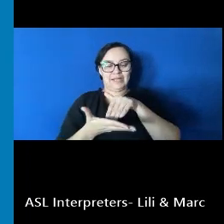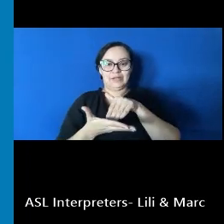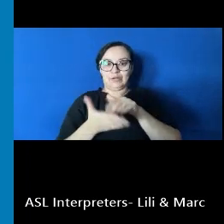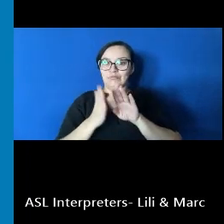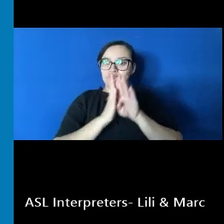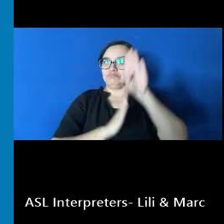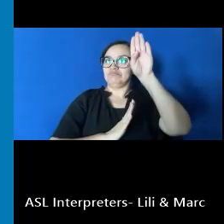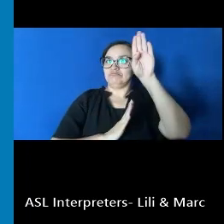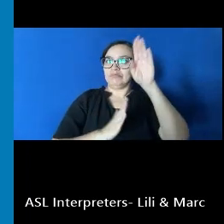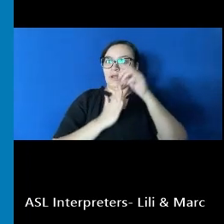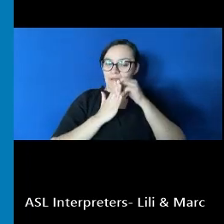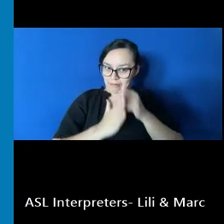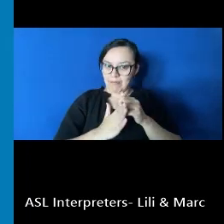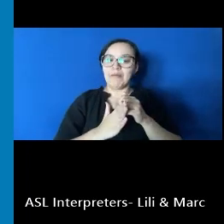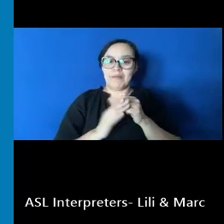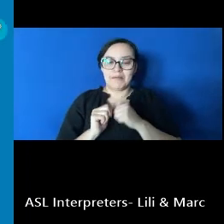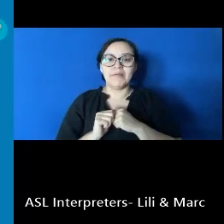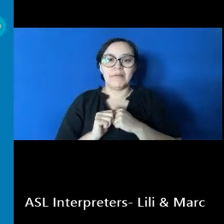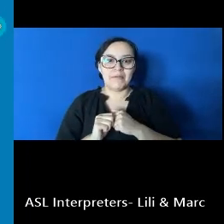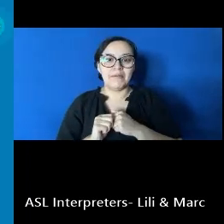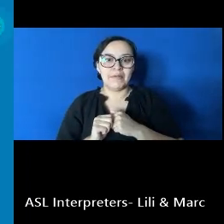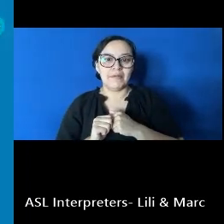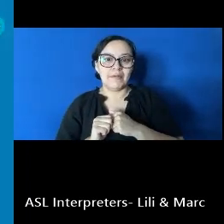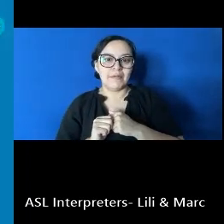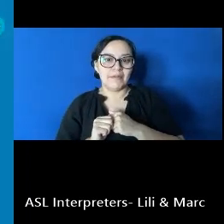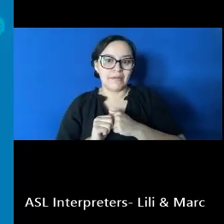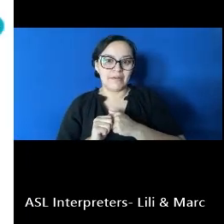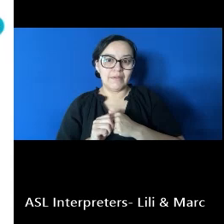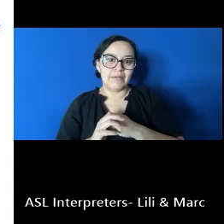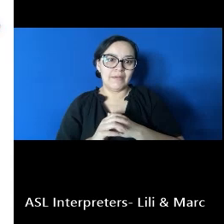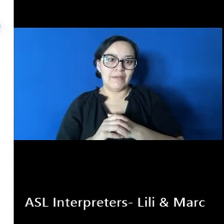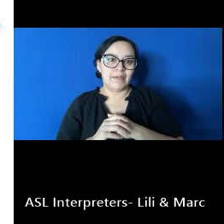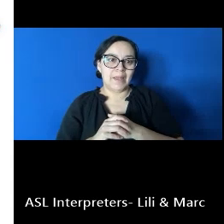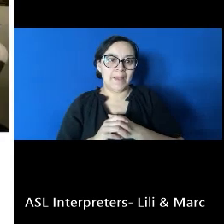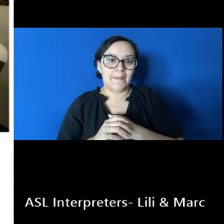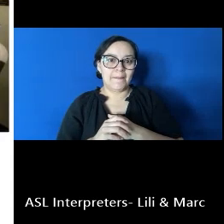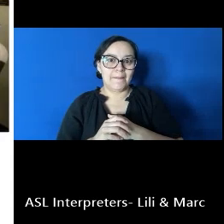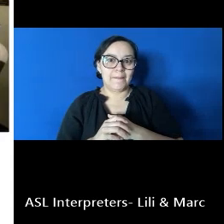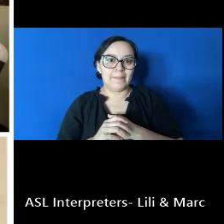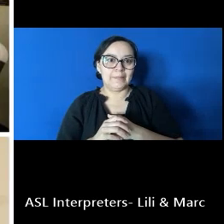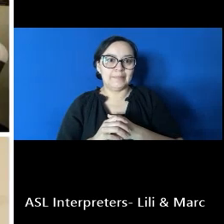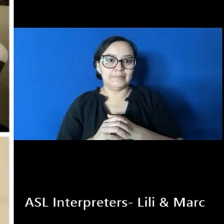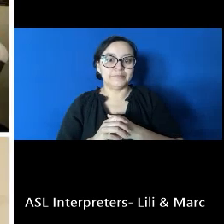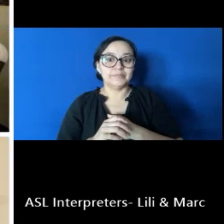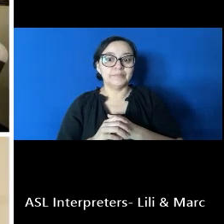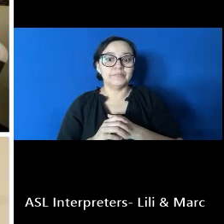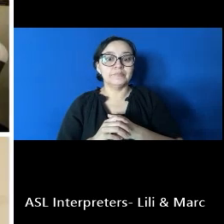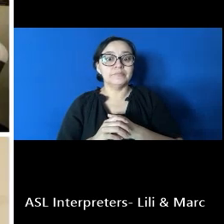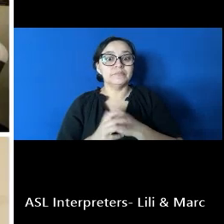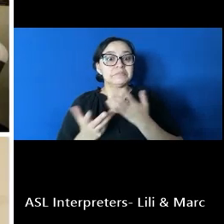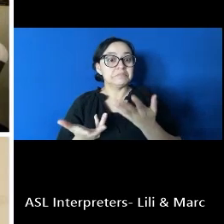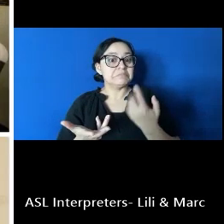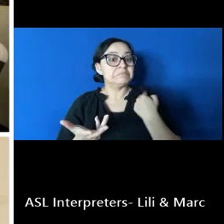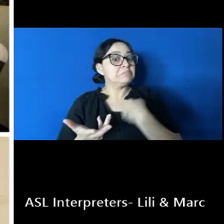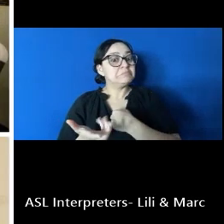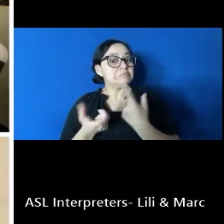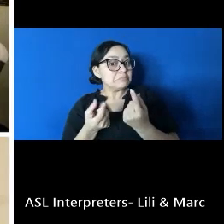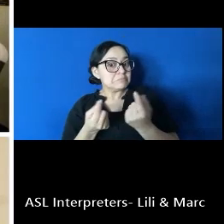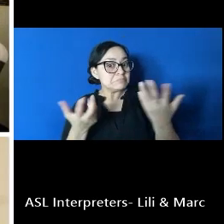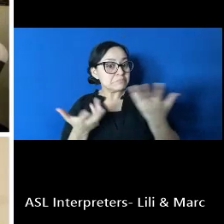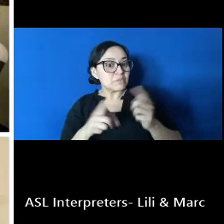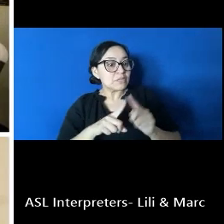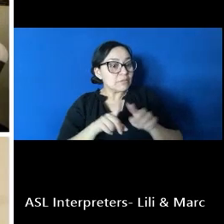terreno y agricultores. able to help landowners and governments. Esto es un ejemplo de las actividades que This is an realizamos, que al final example